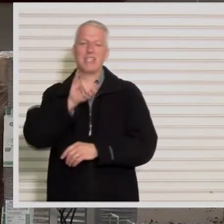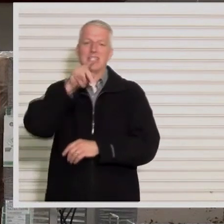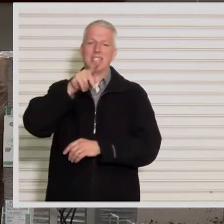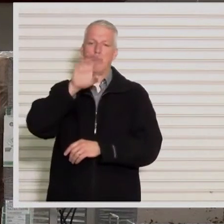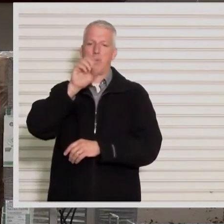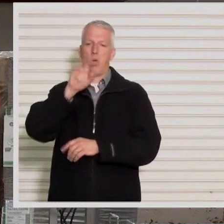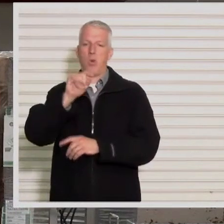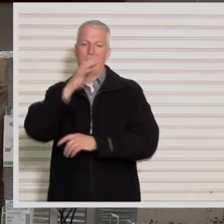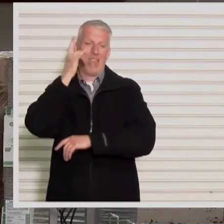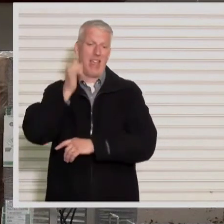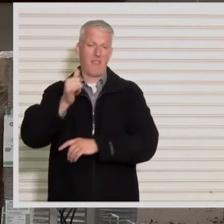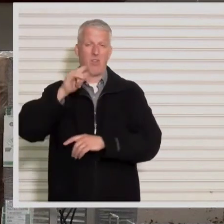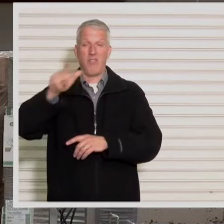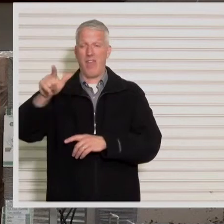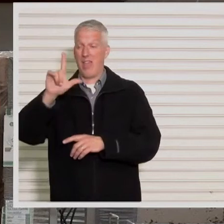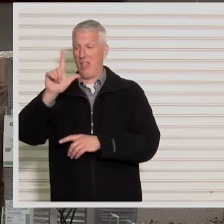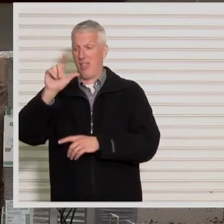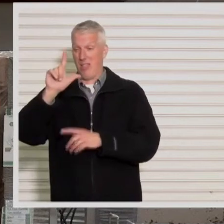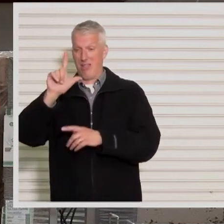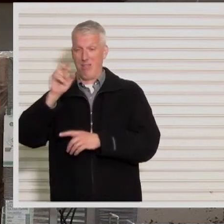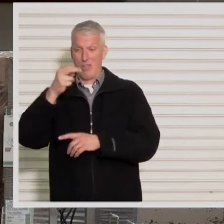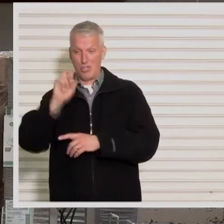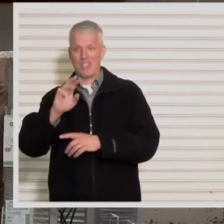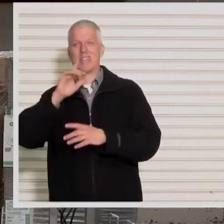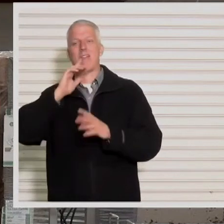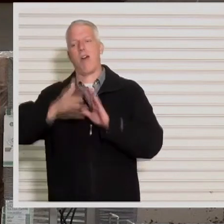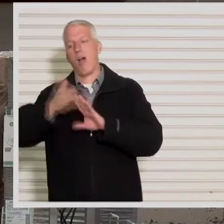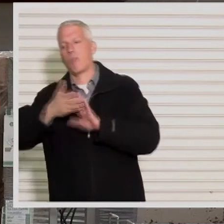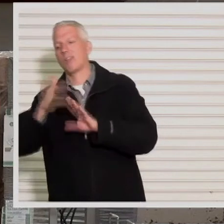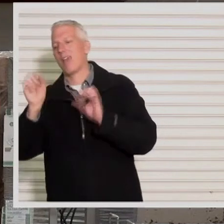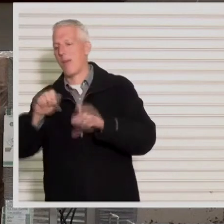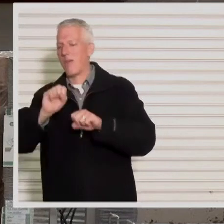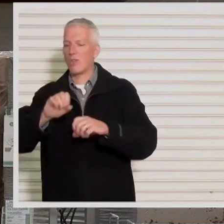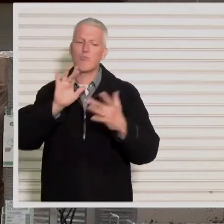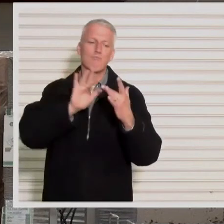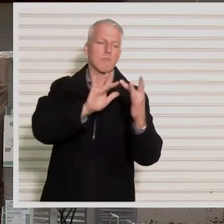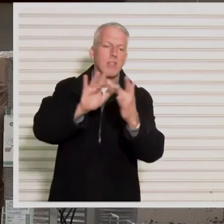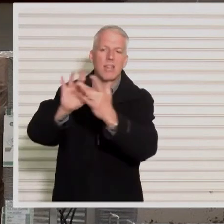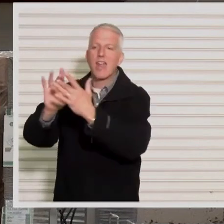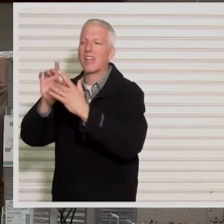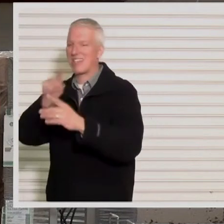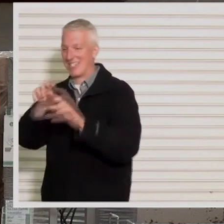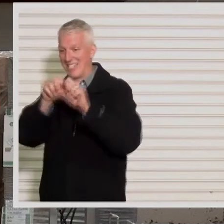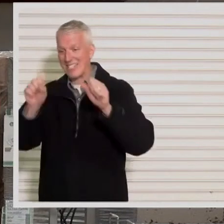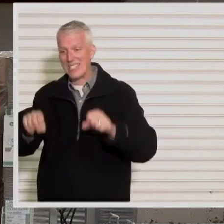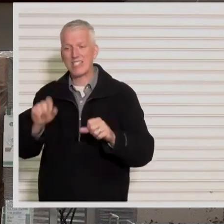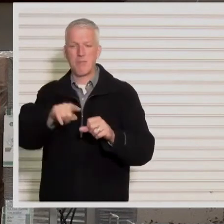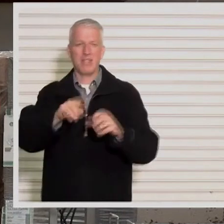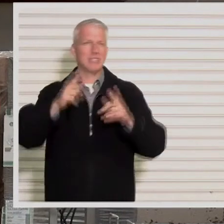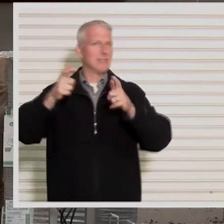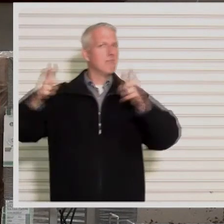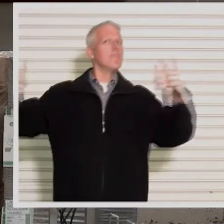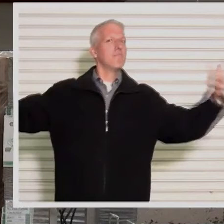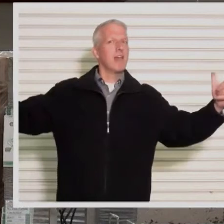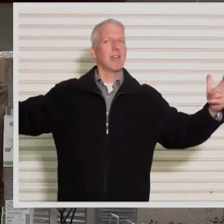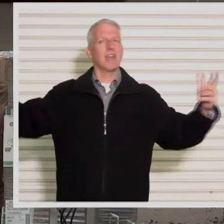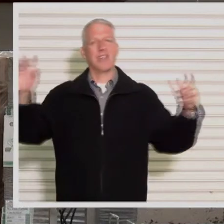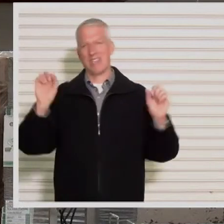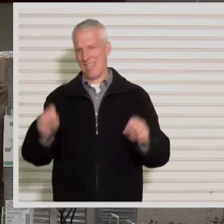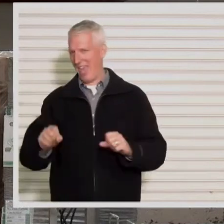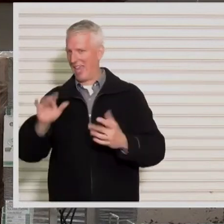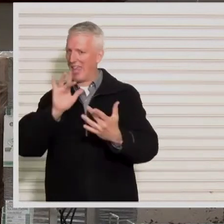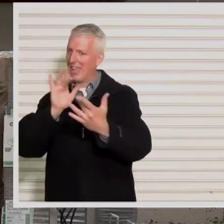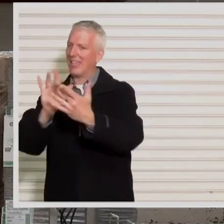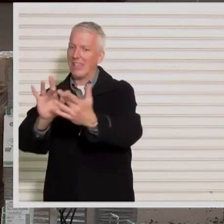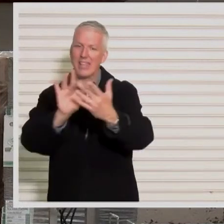a logistics operation. Their ability to connect this system at the scale we need in order to get where we want to